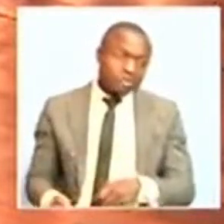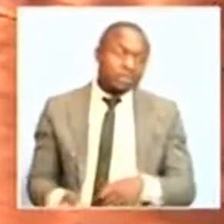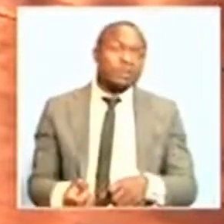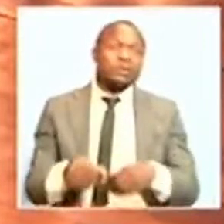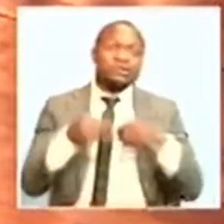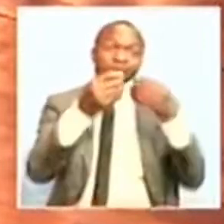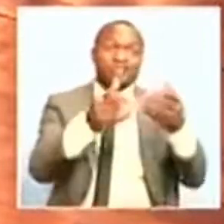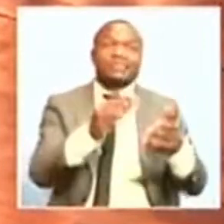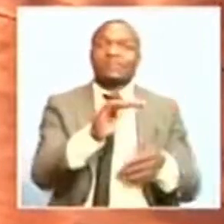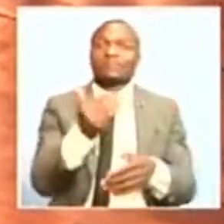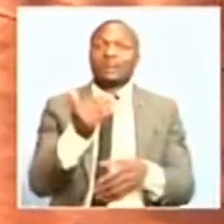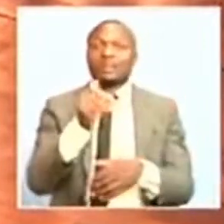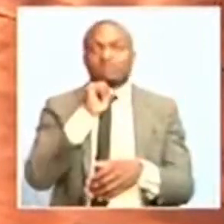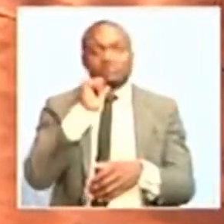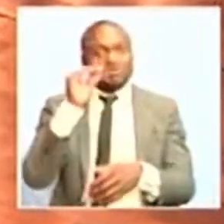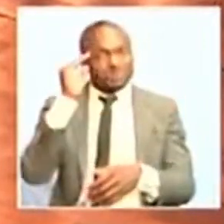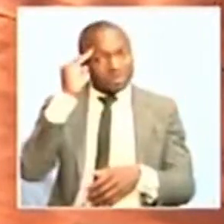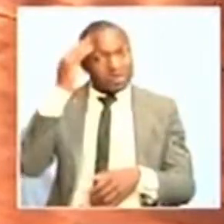I don't know why